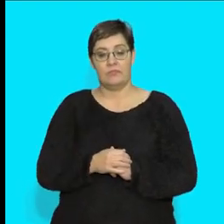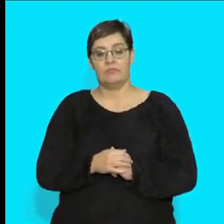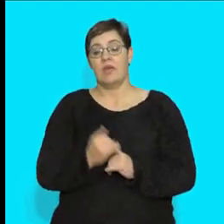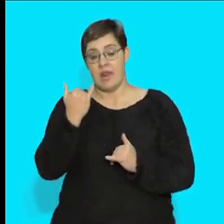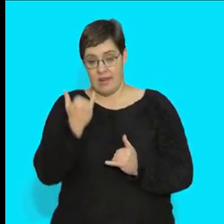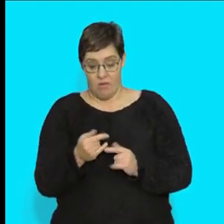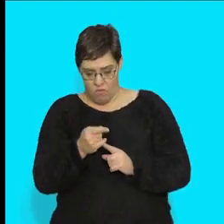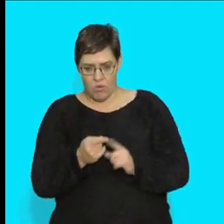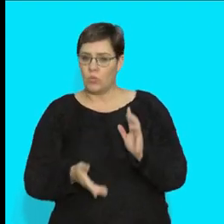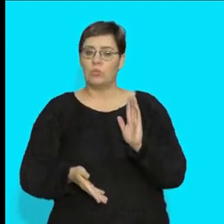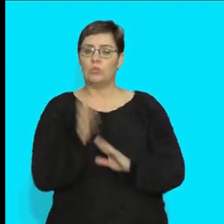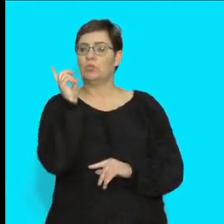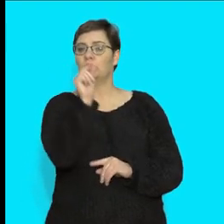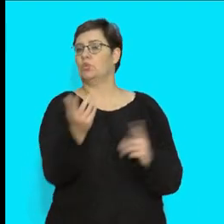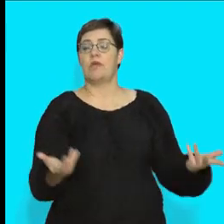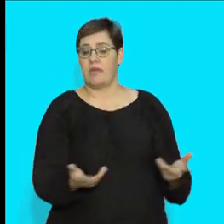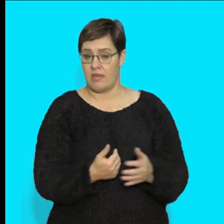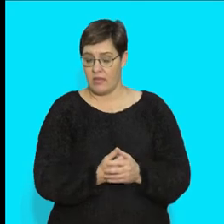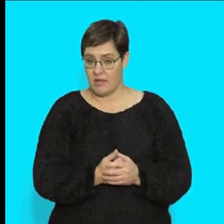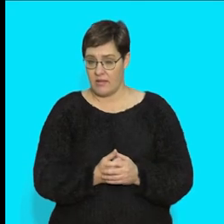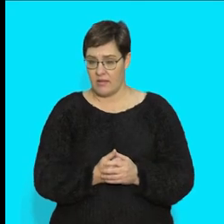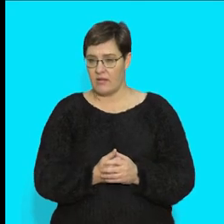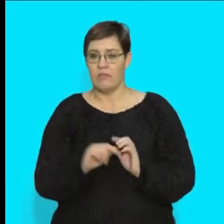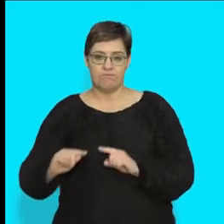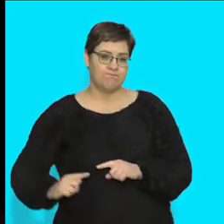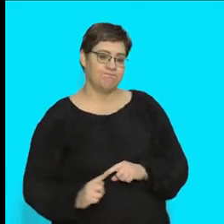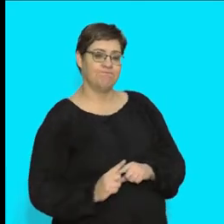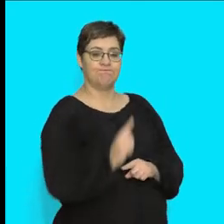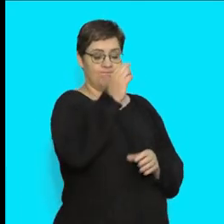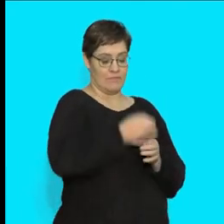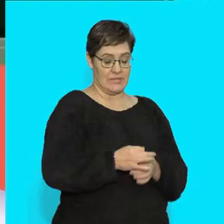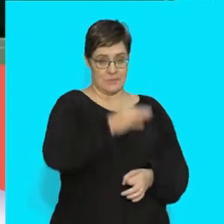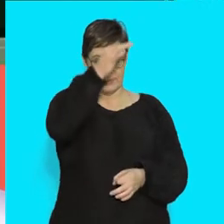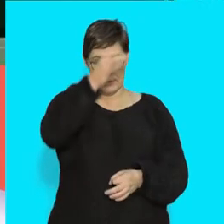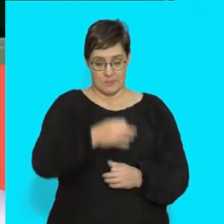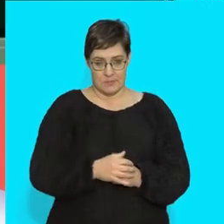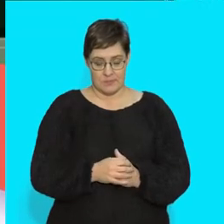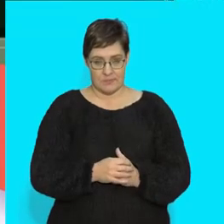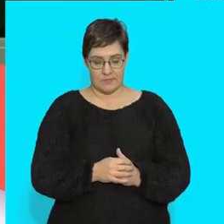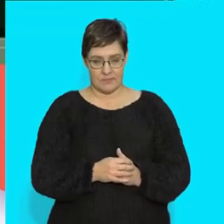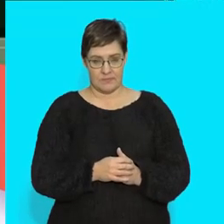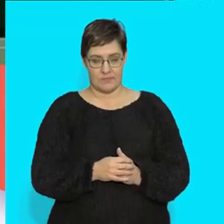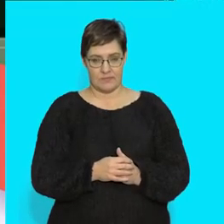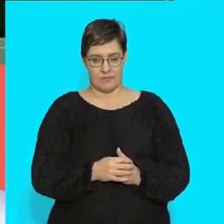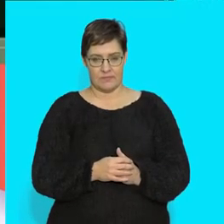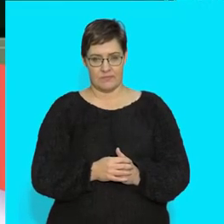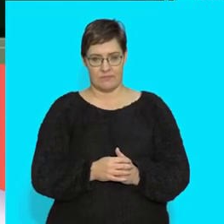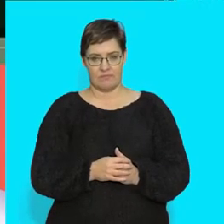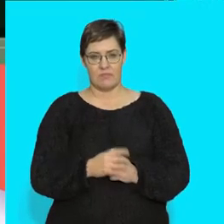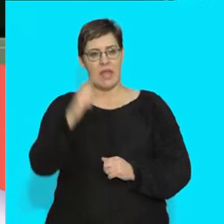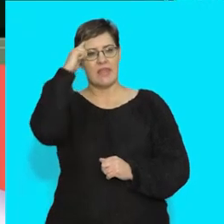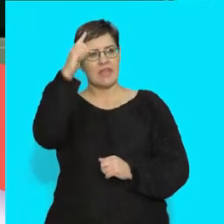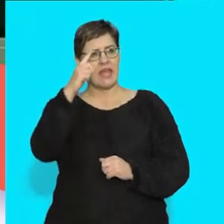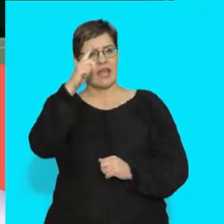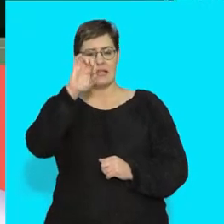does it need to go? It needs to go up into the stem. Guys, when you think of xylem, I want